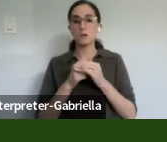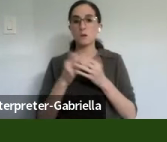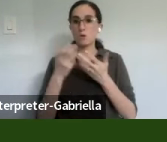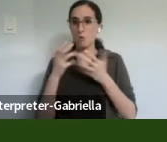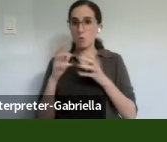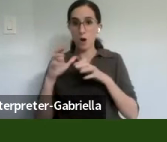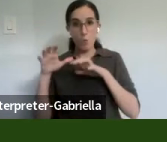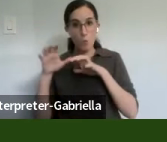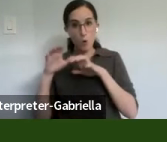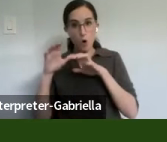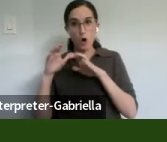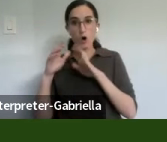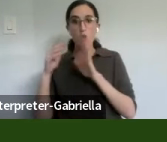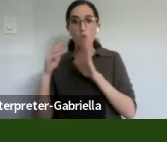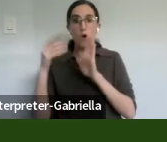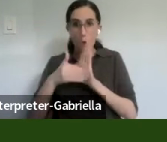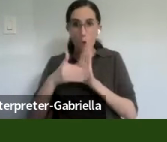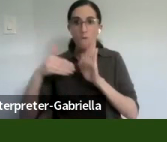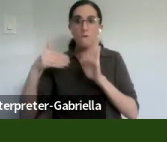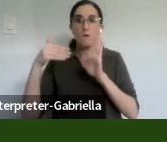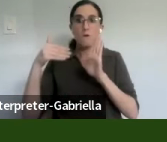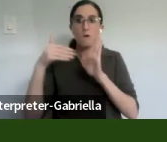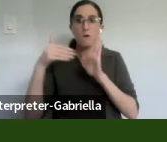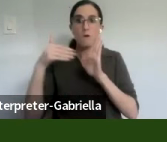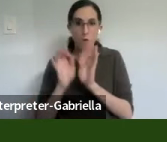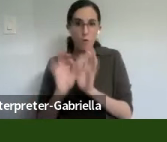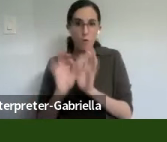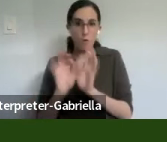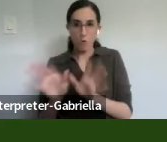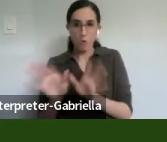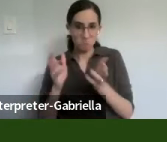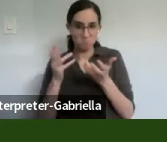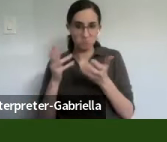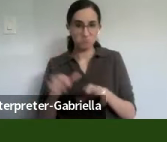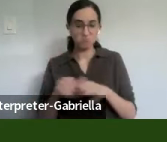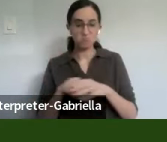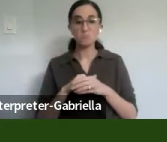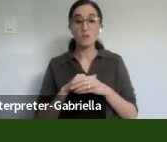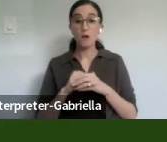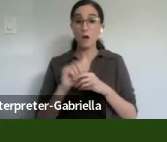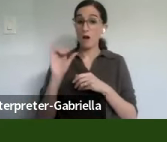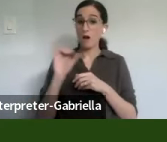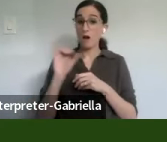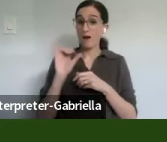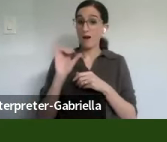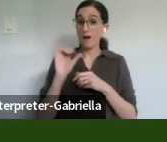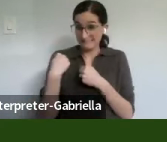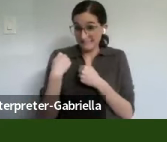repetitivo, redundante. And we want to build upon current successes. Y queremos